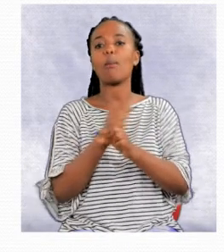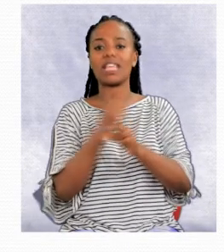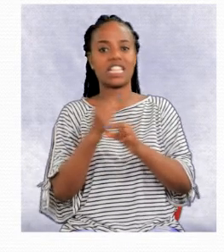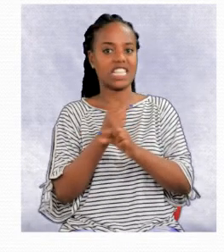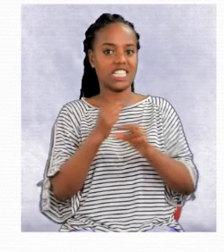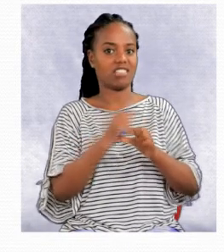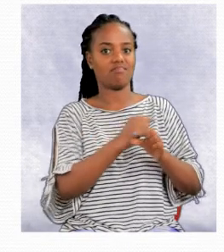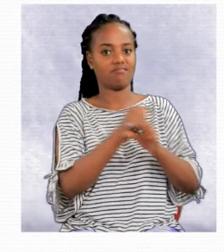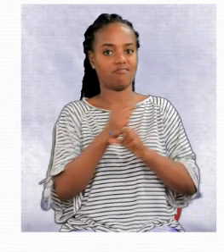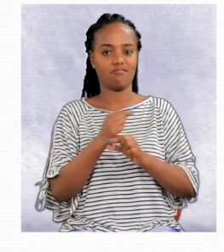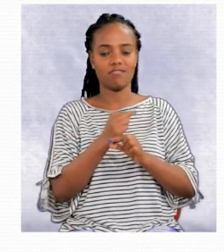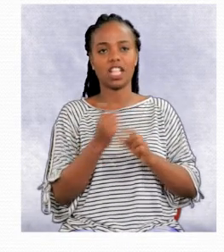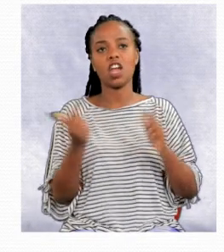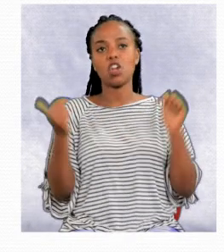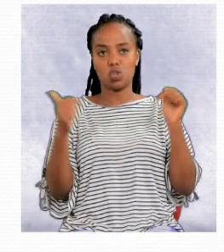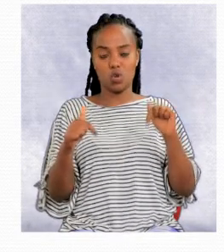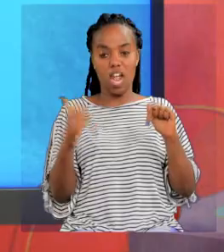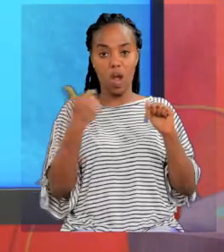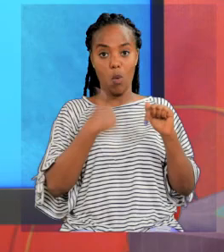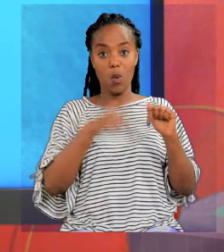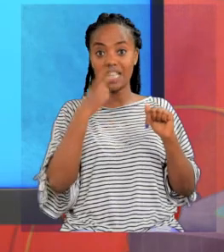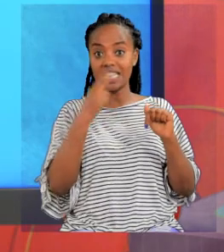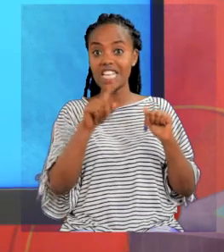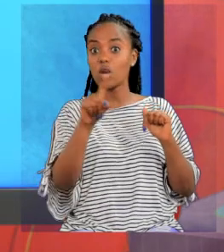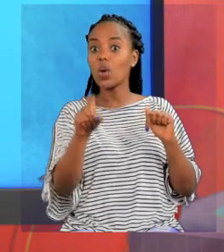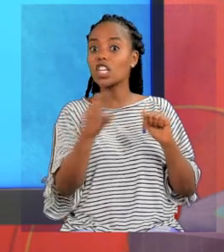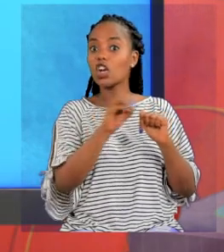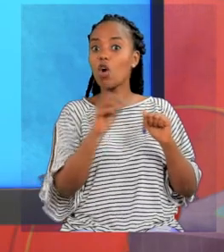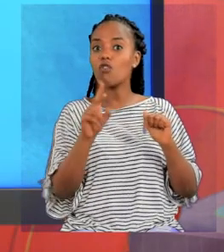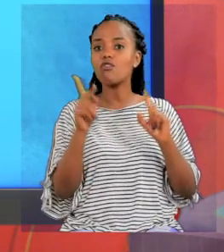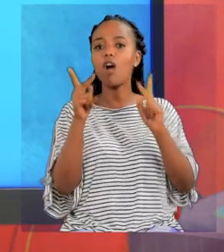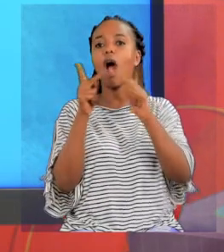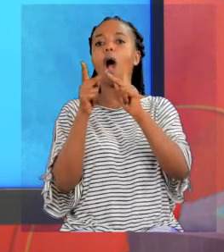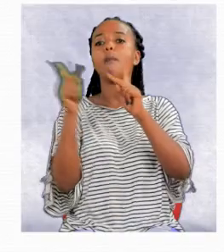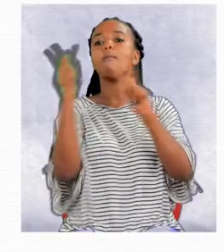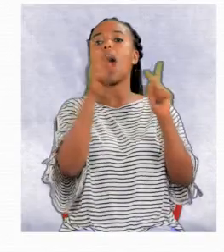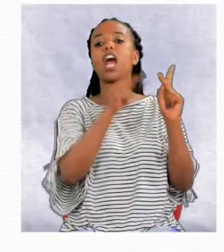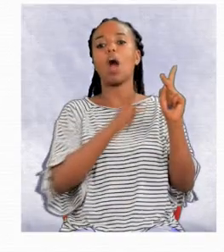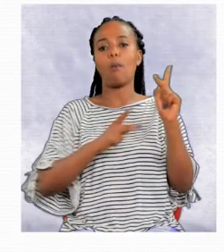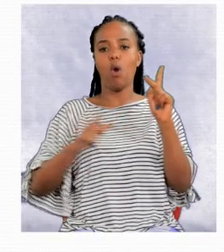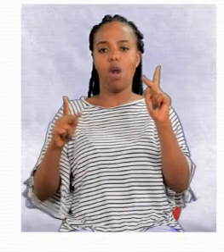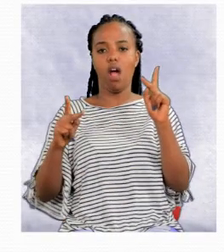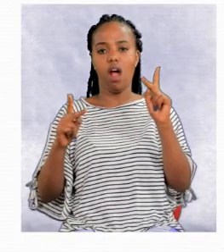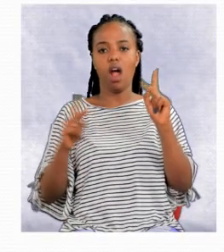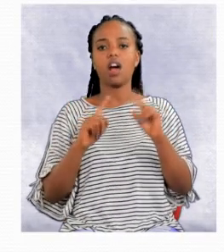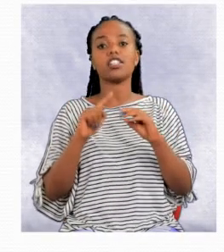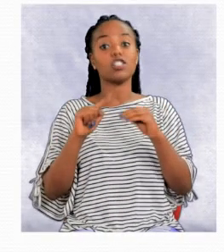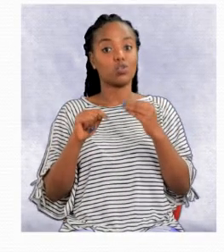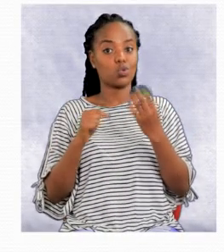Today we will see equation of parabola. So